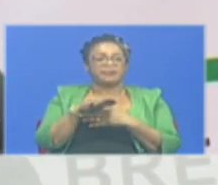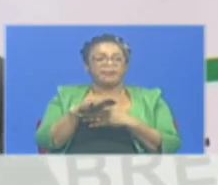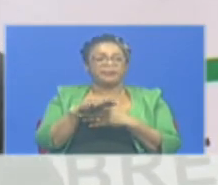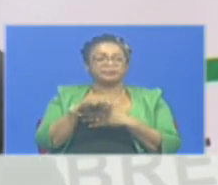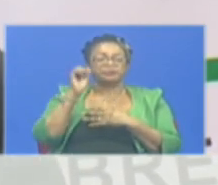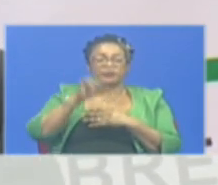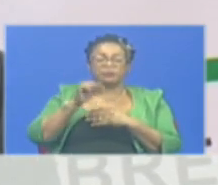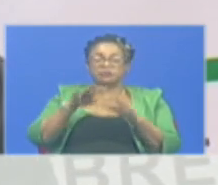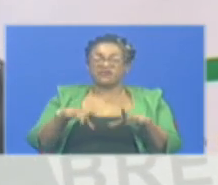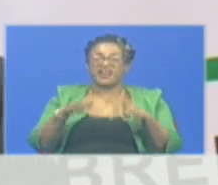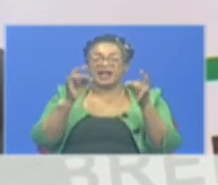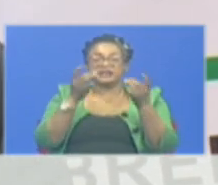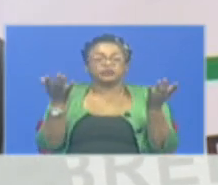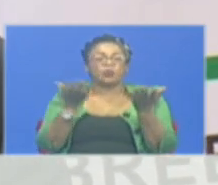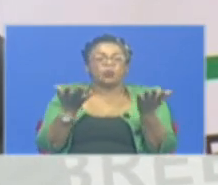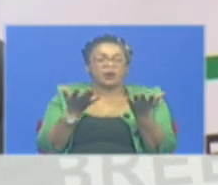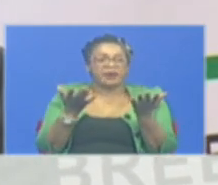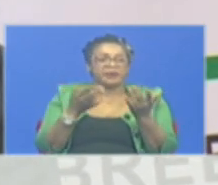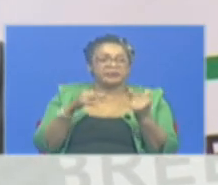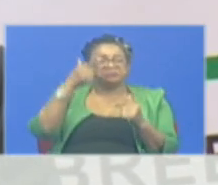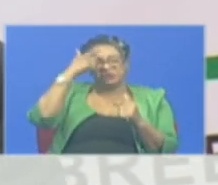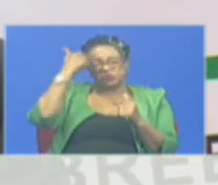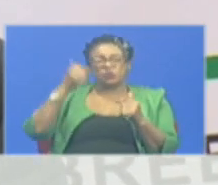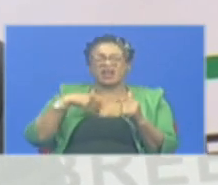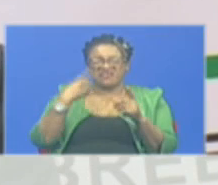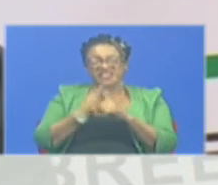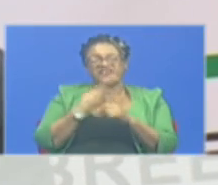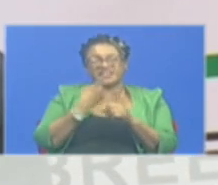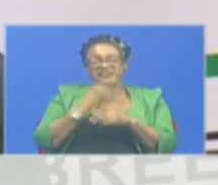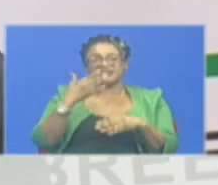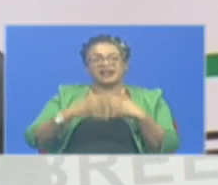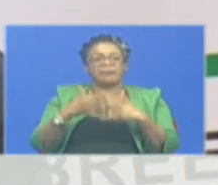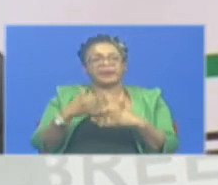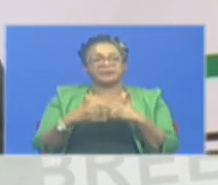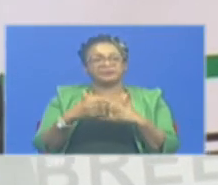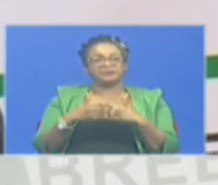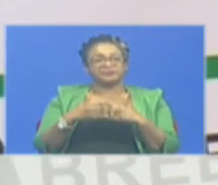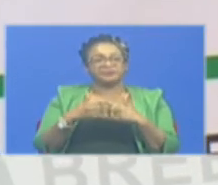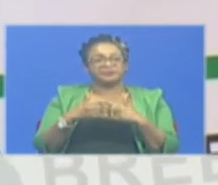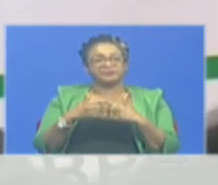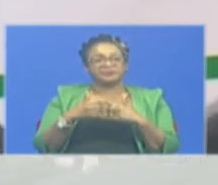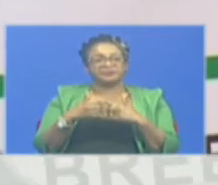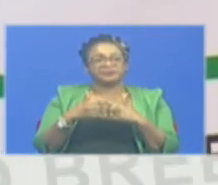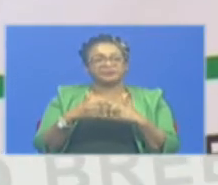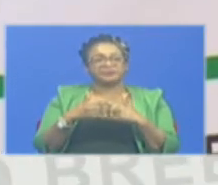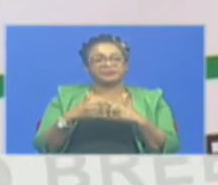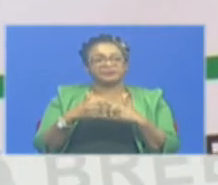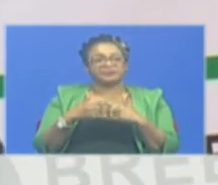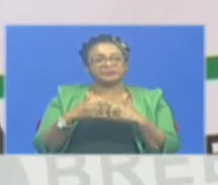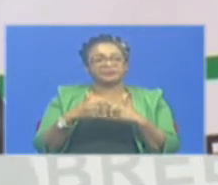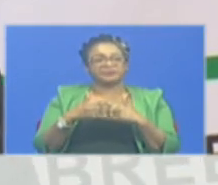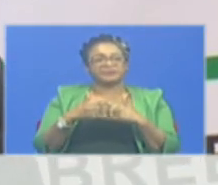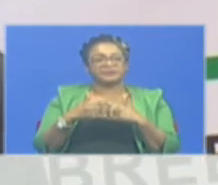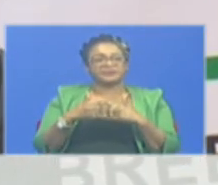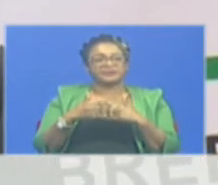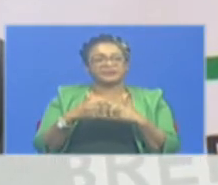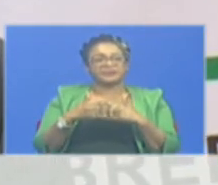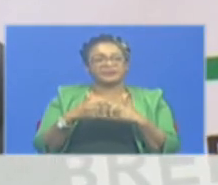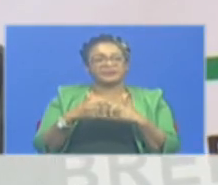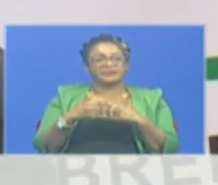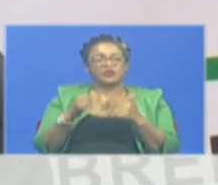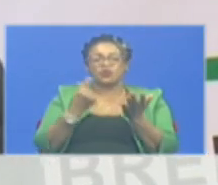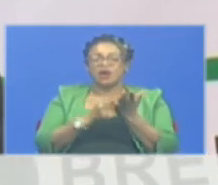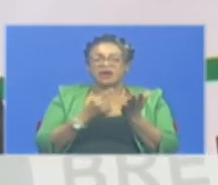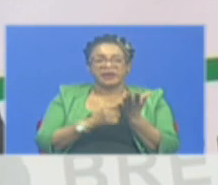wapi kwingine? Kwa sababu hatuna jirani moja, tuko na jirani wengi. Tuko na jirani hapa Uganda,